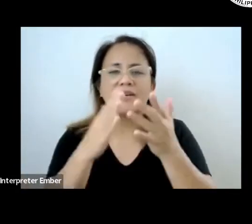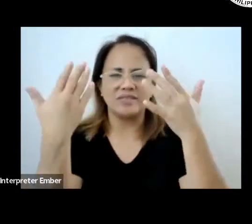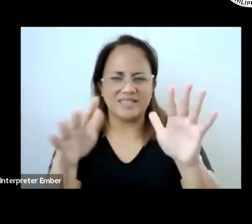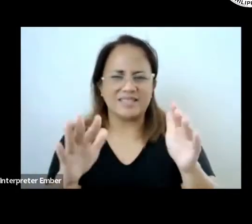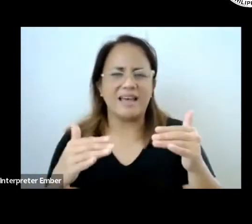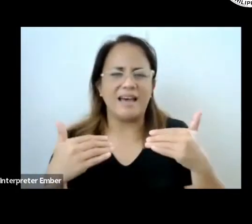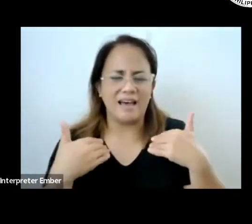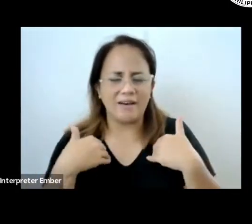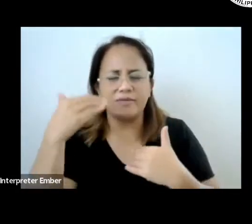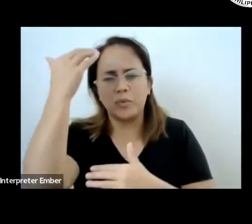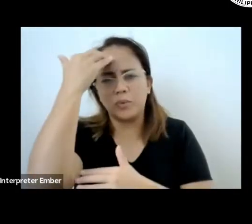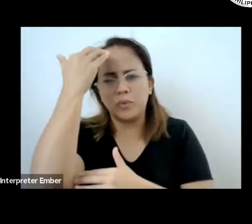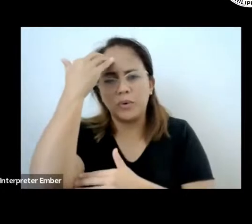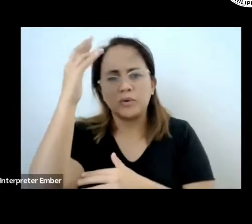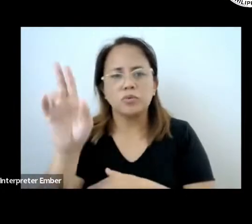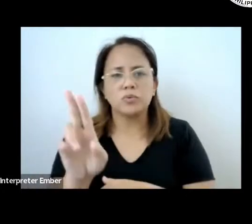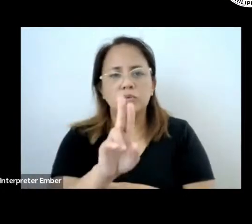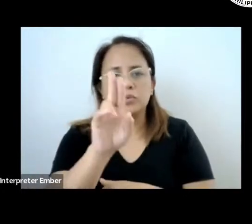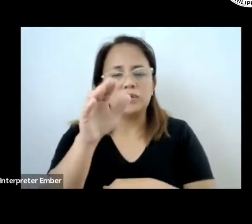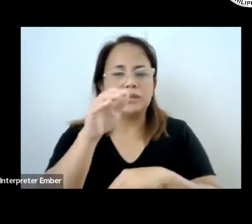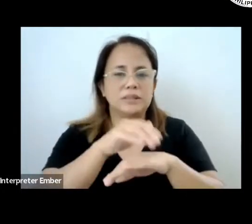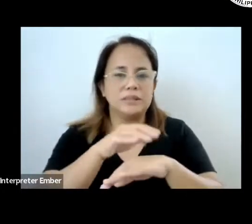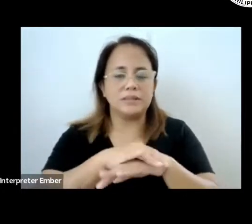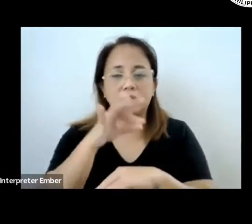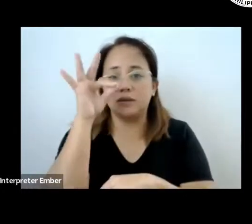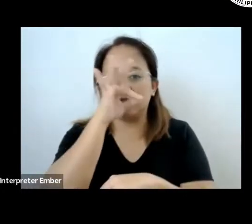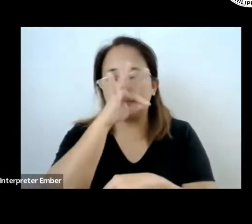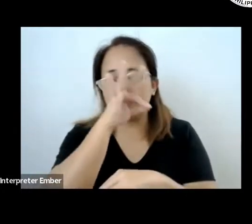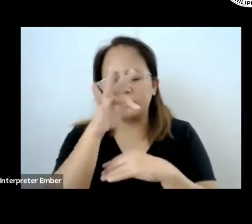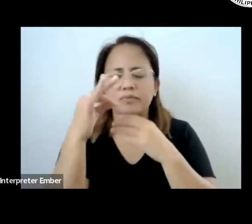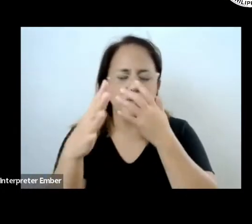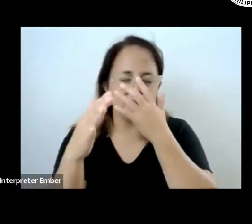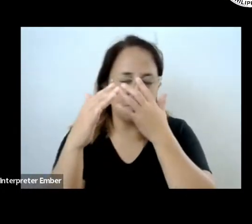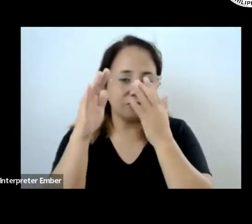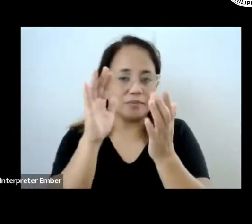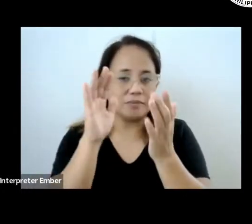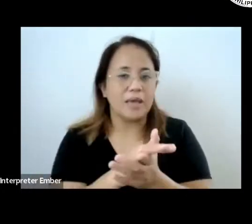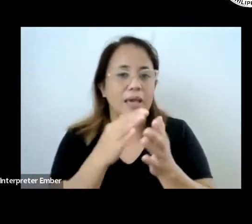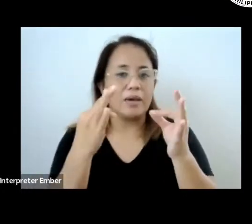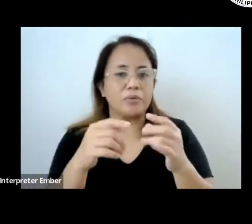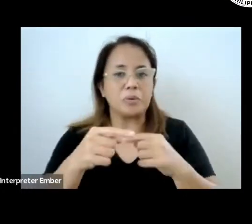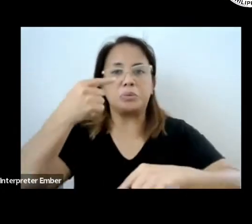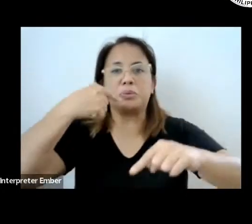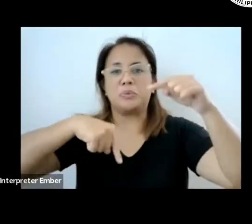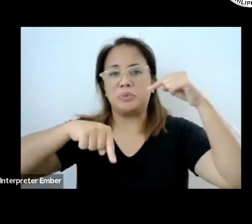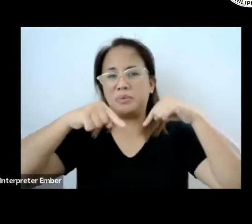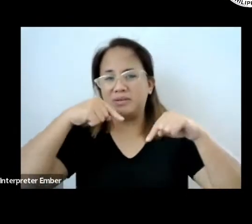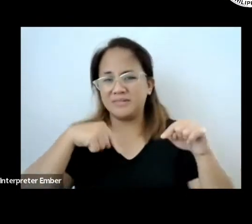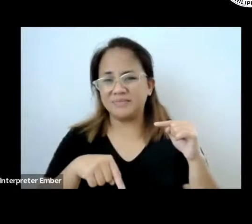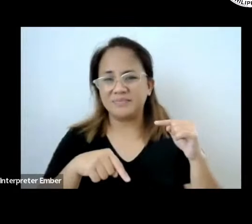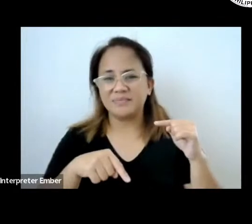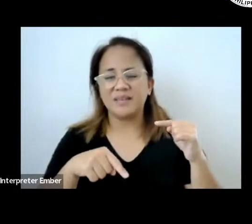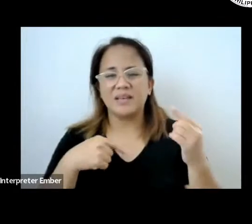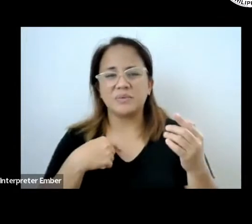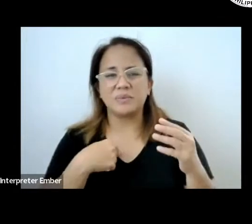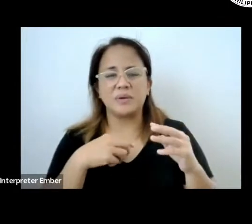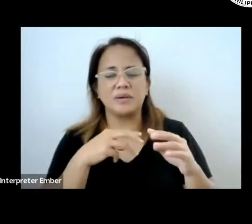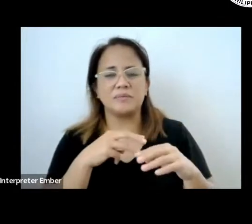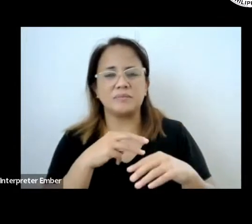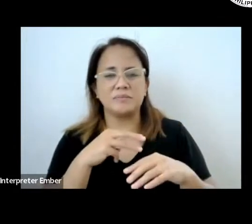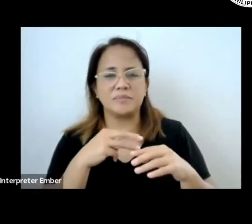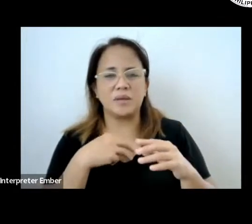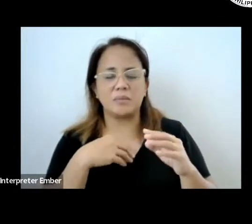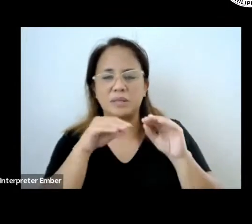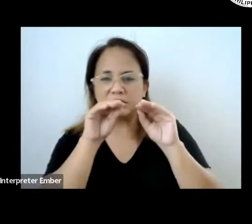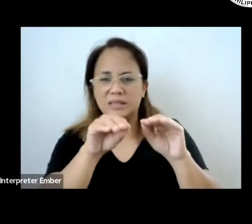that knowledge of using English and Filipino. And we do believe that if we go back to that medium of instruction, starting